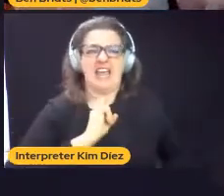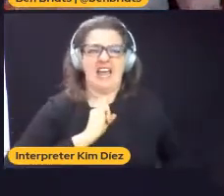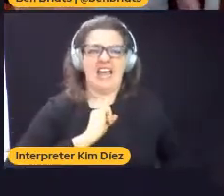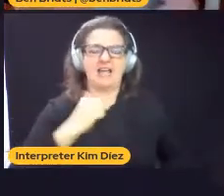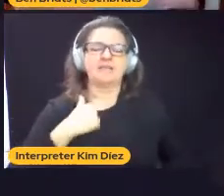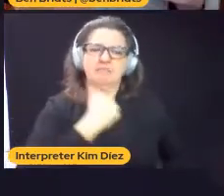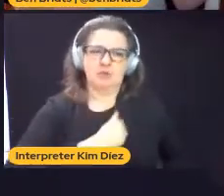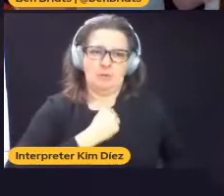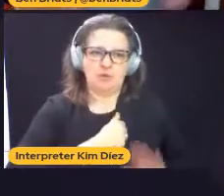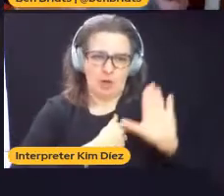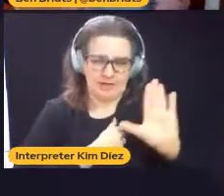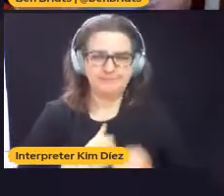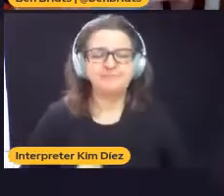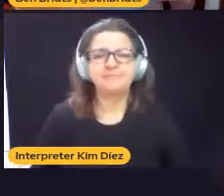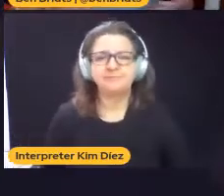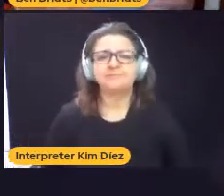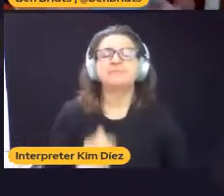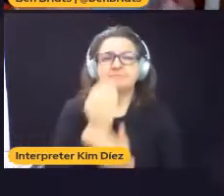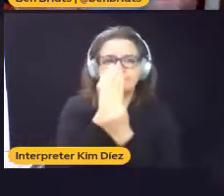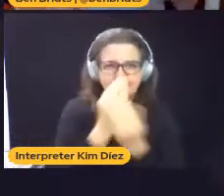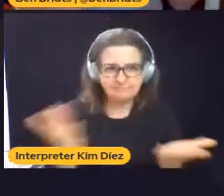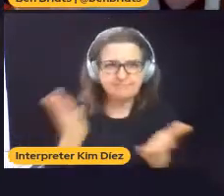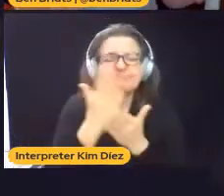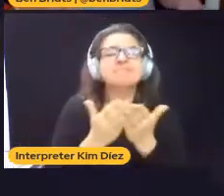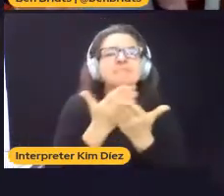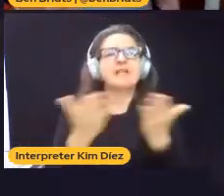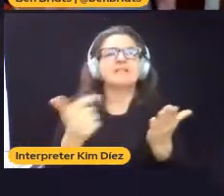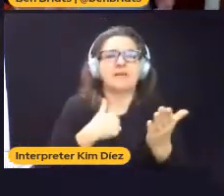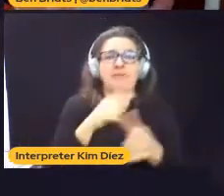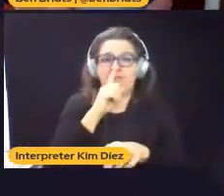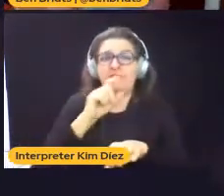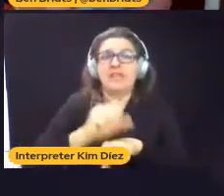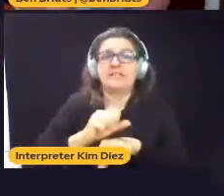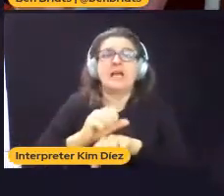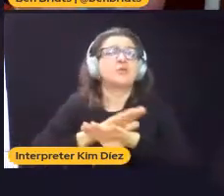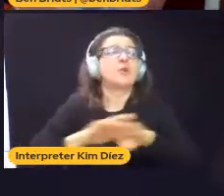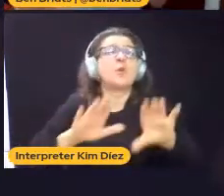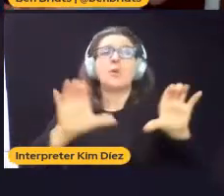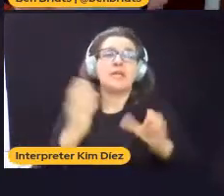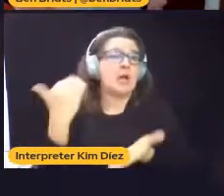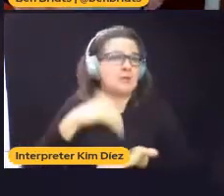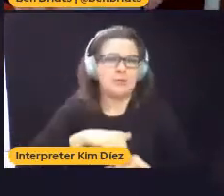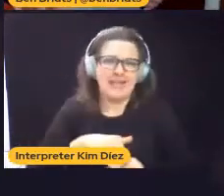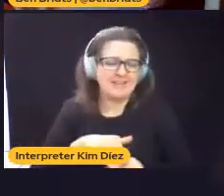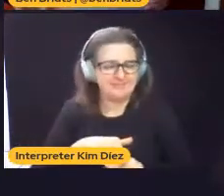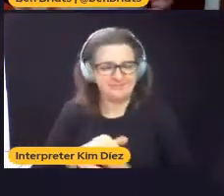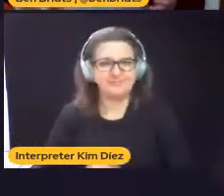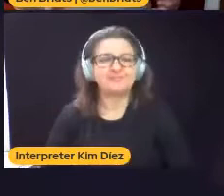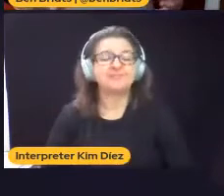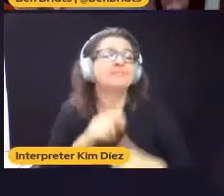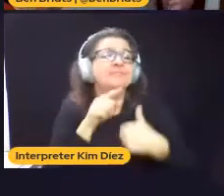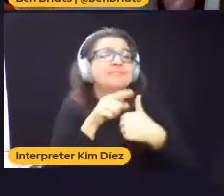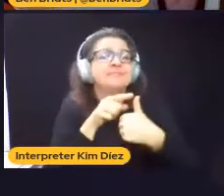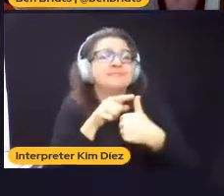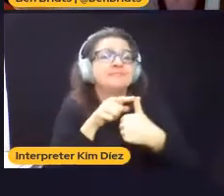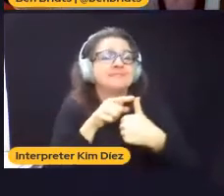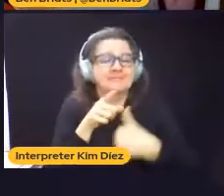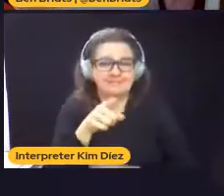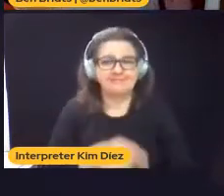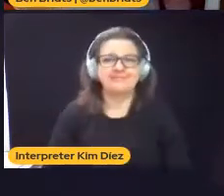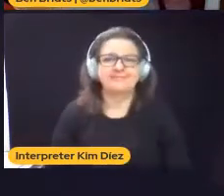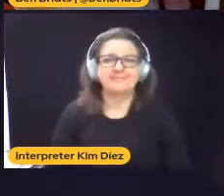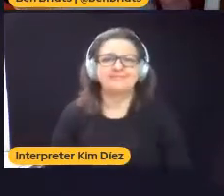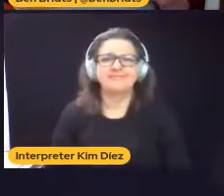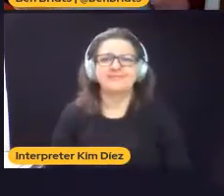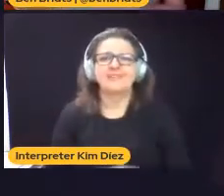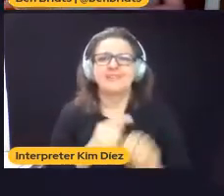said, let me tell you about some of the things that I actually wouldn't do again. And the first example that I'm